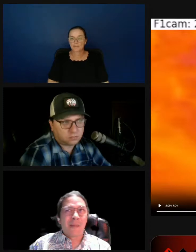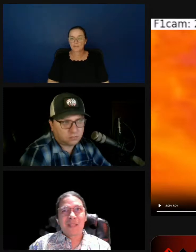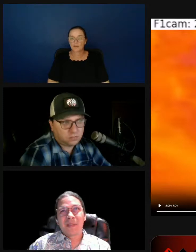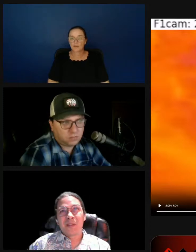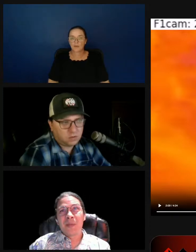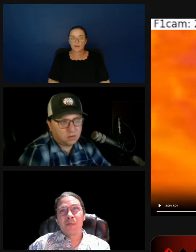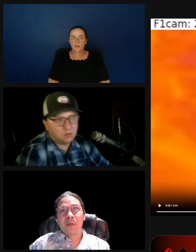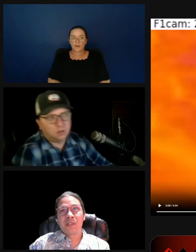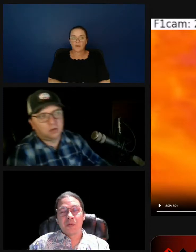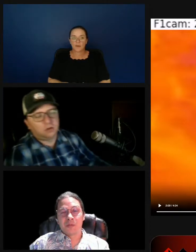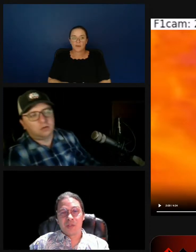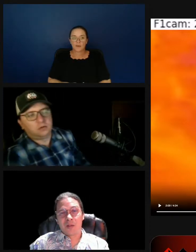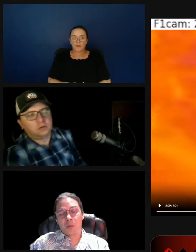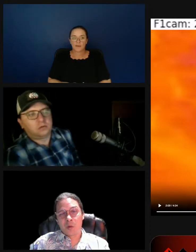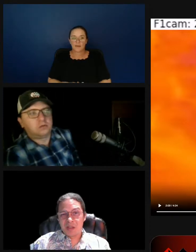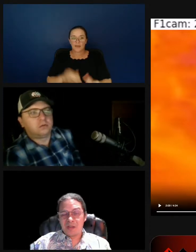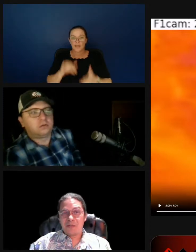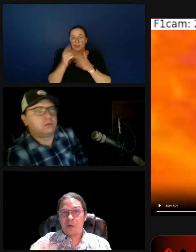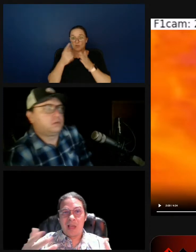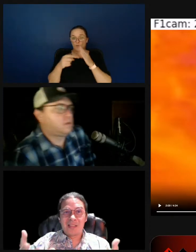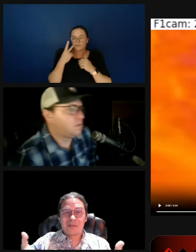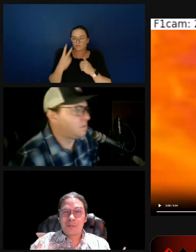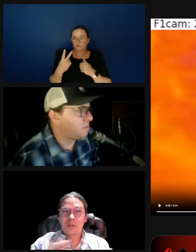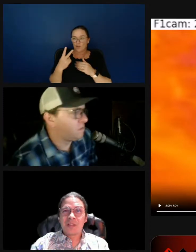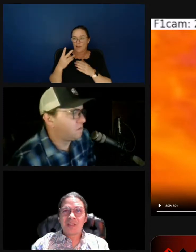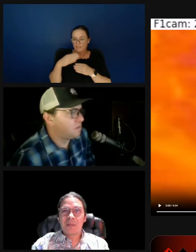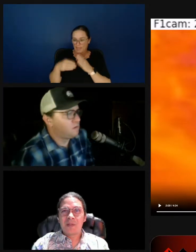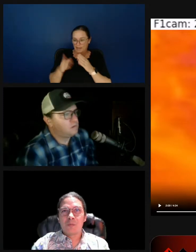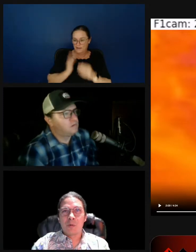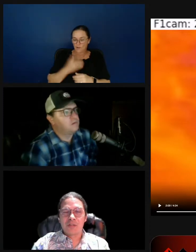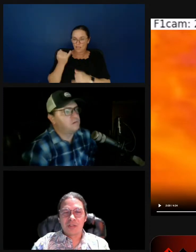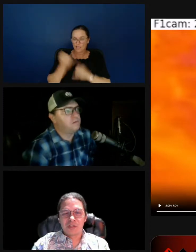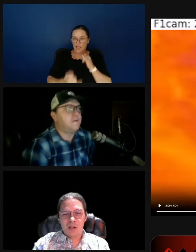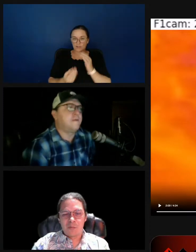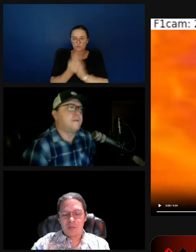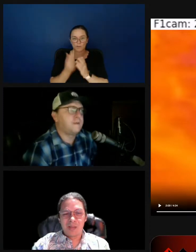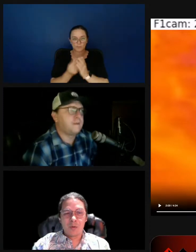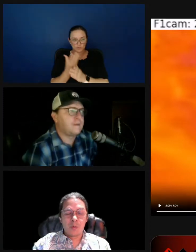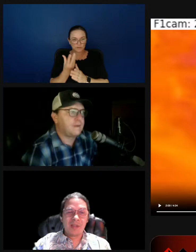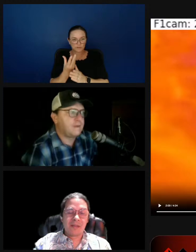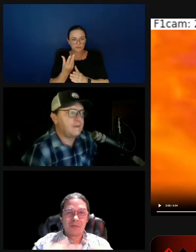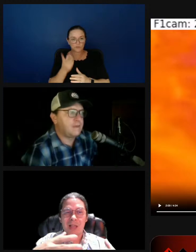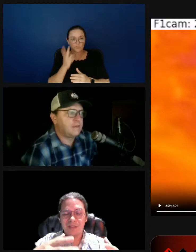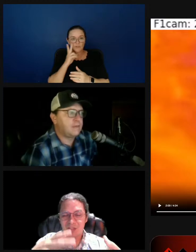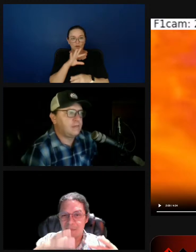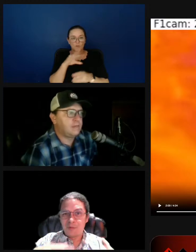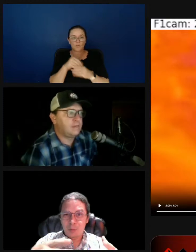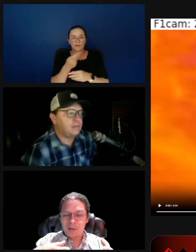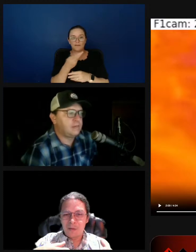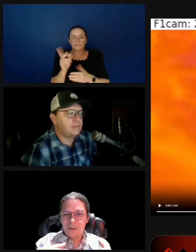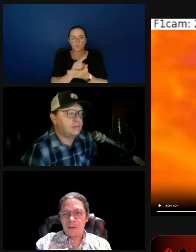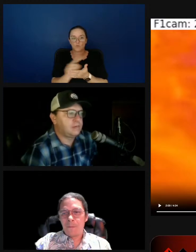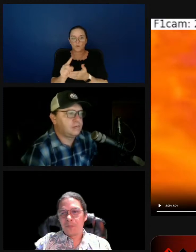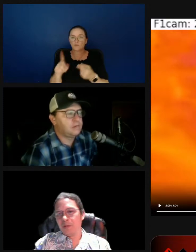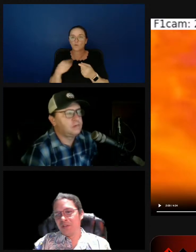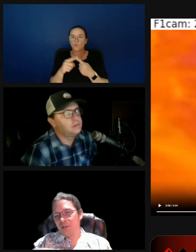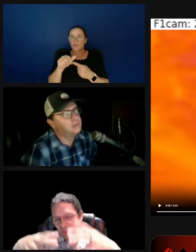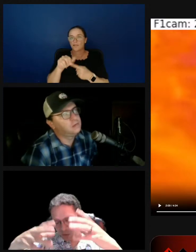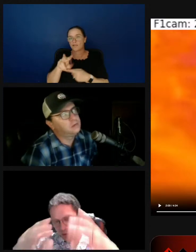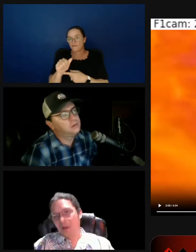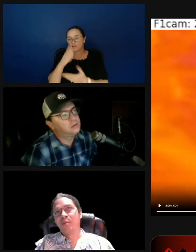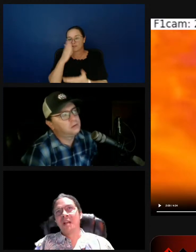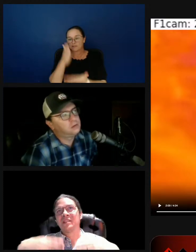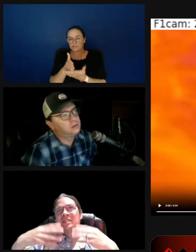That reminds me a little bit of what we saw towards the end of our last eruptions at the summit, where we actually saw within a couple of weeks after the lava stopped flowing, you